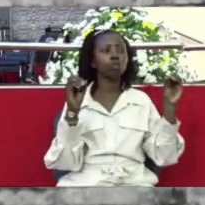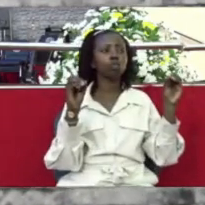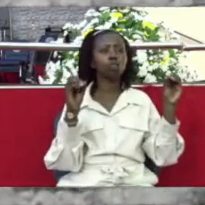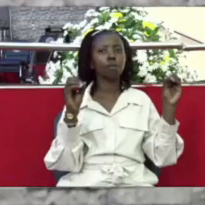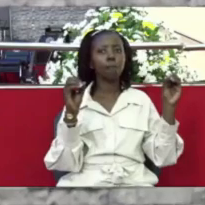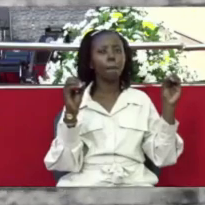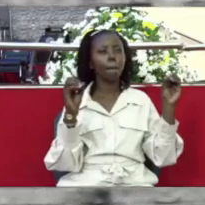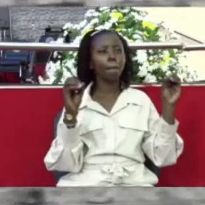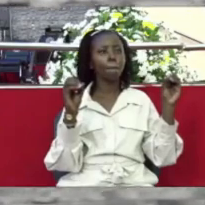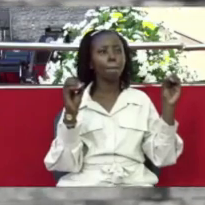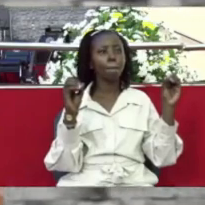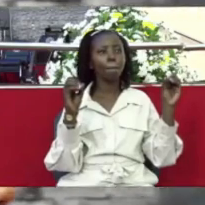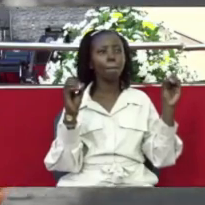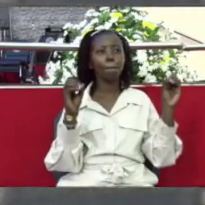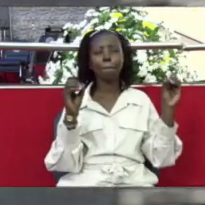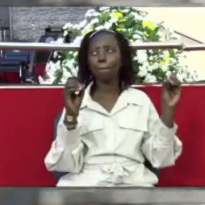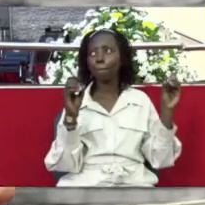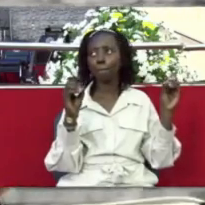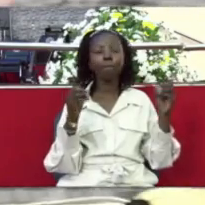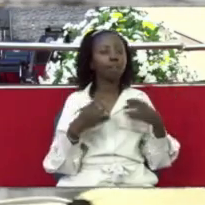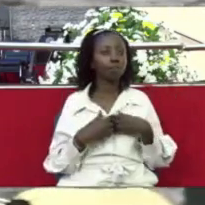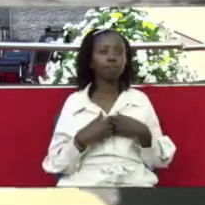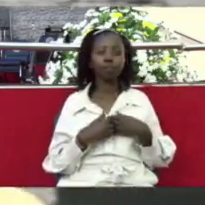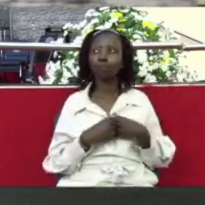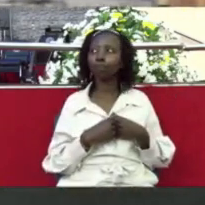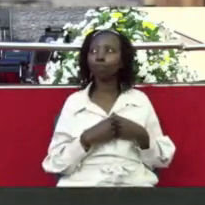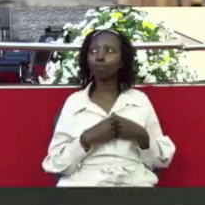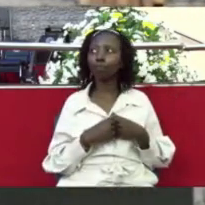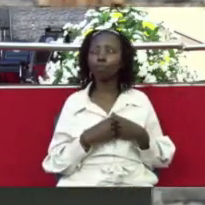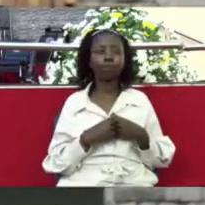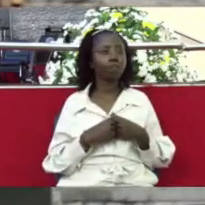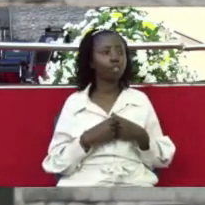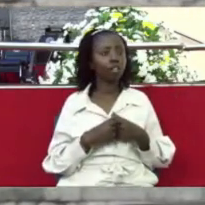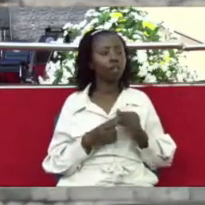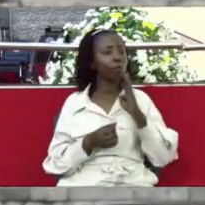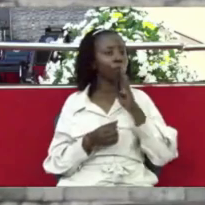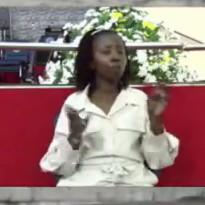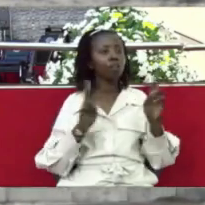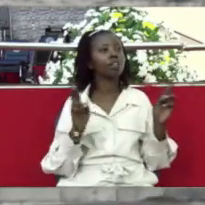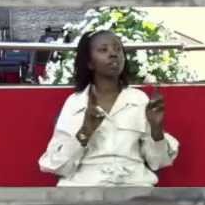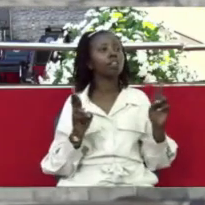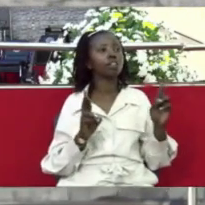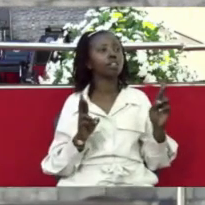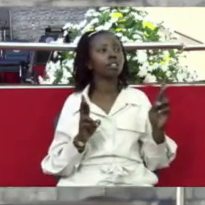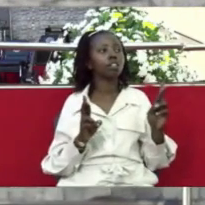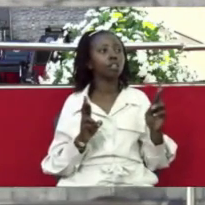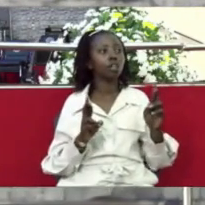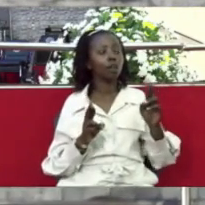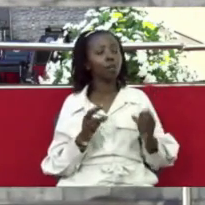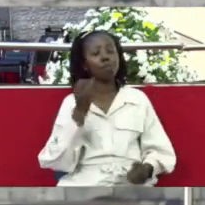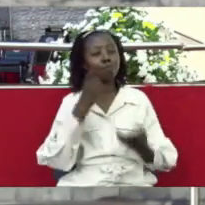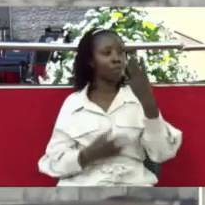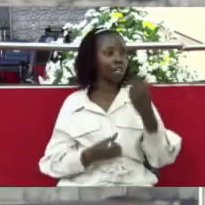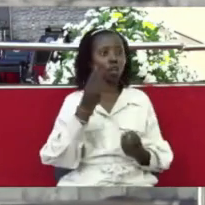There's honest people all over here. Kuna watu ambao ni wa ukweli hapa. Just get ready. Kuwa tayari. Your breakthrough is coming. Upenyo